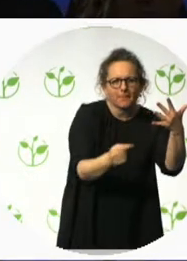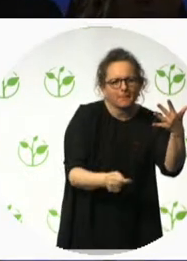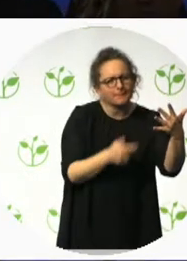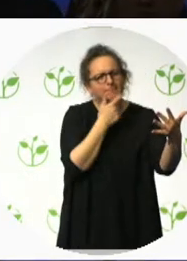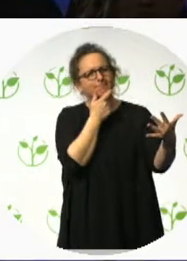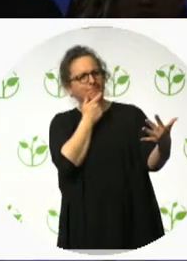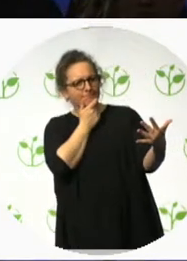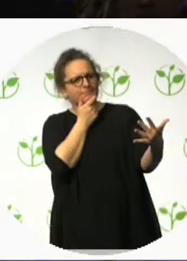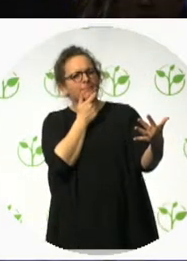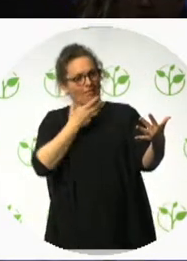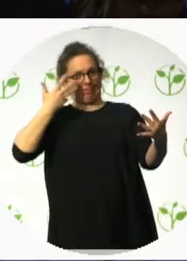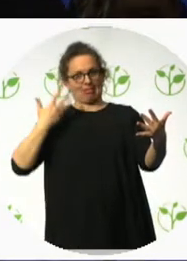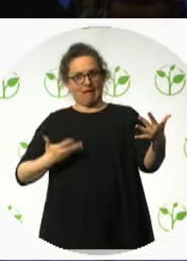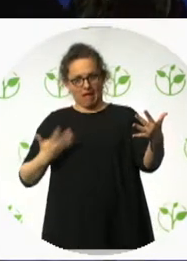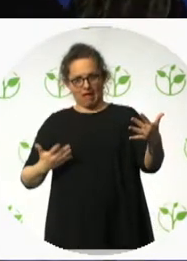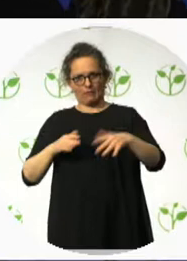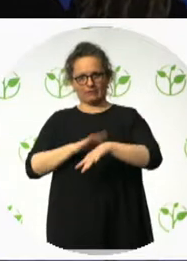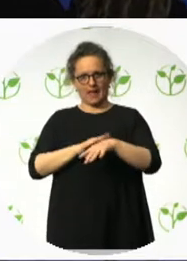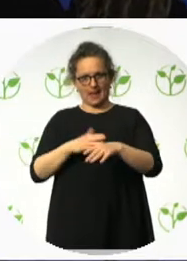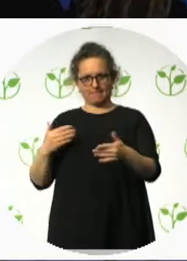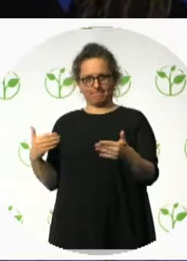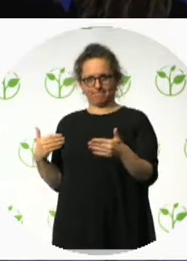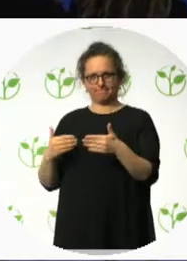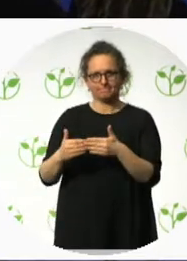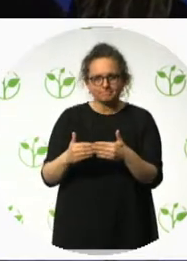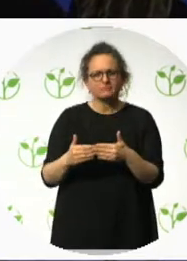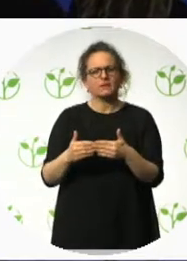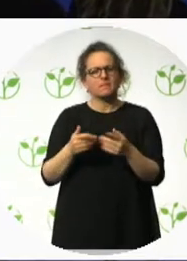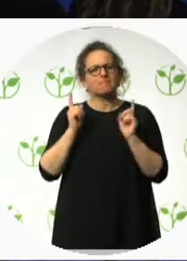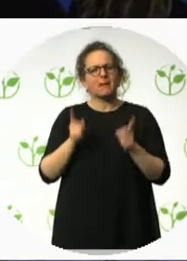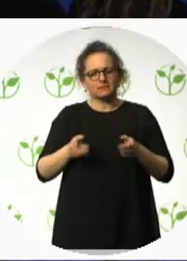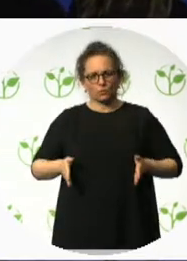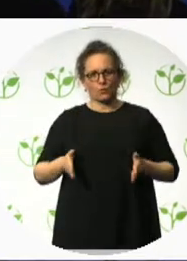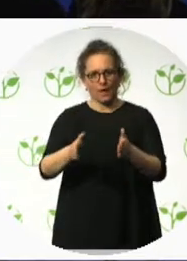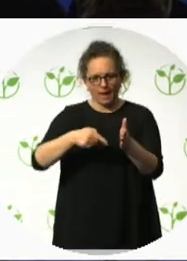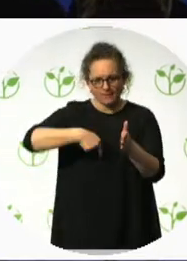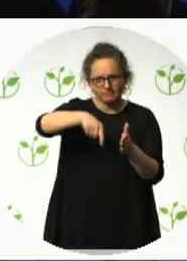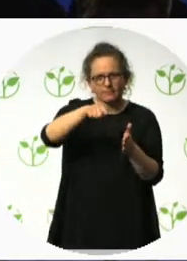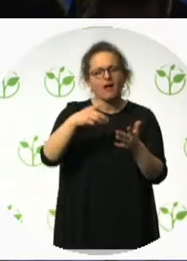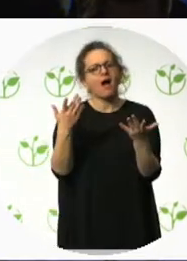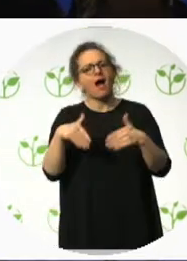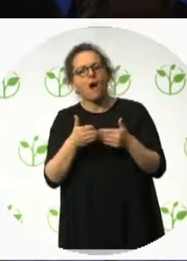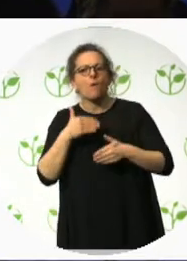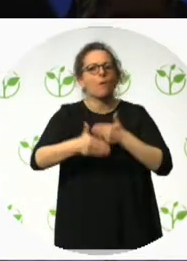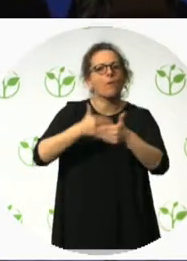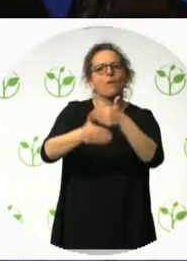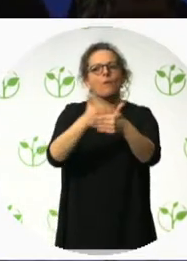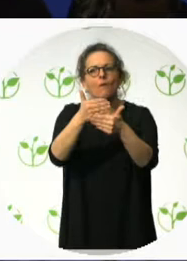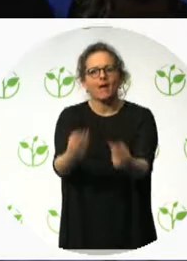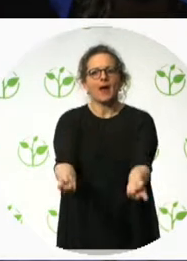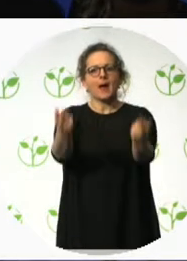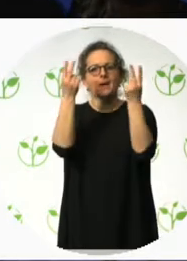So one of our important ways is to find new paths for deaf people, and we open